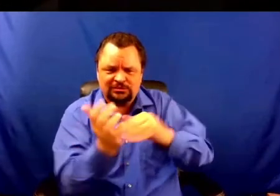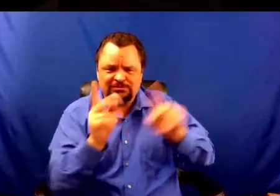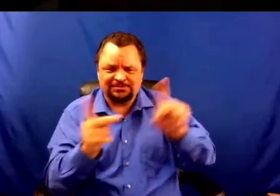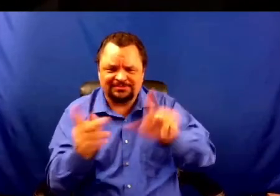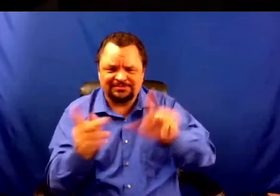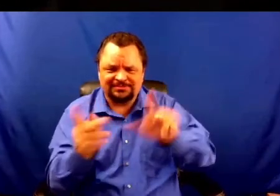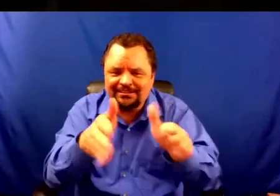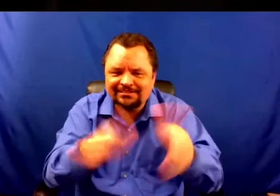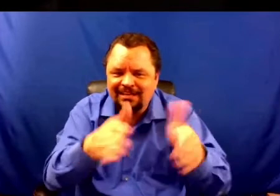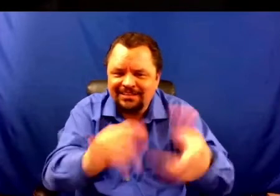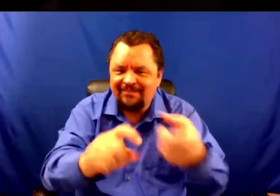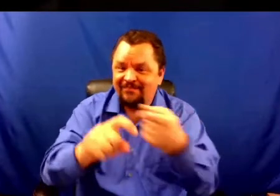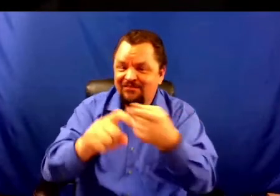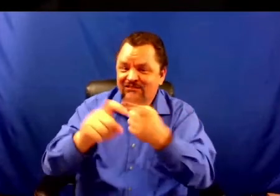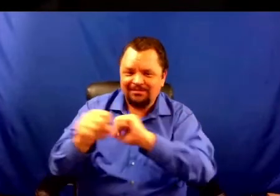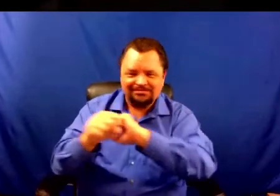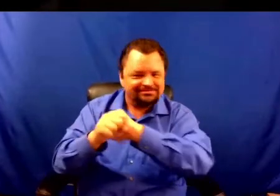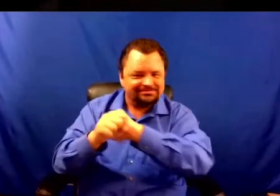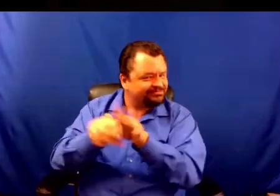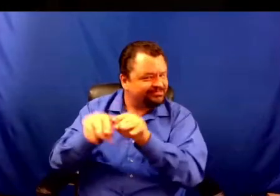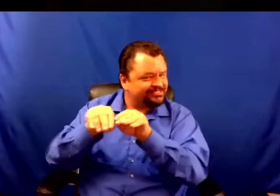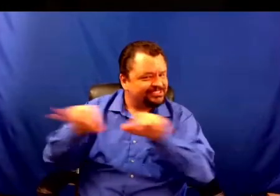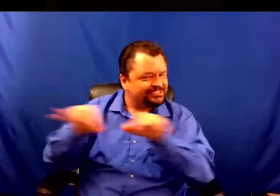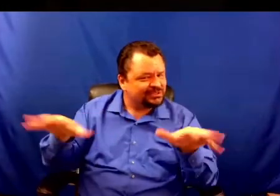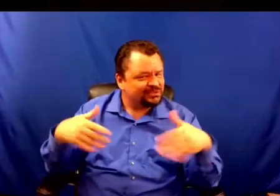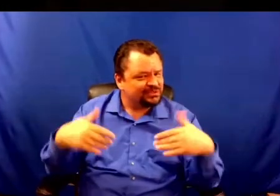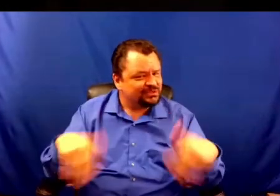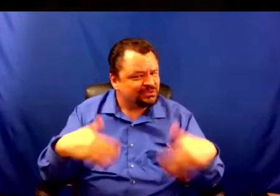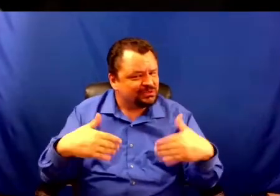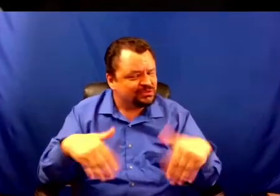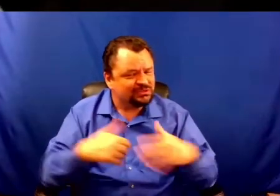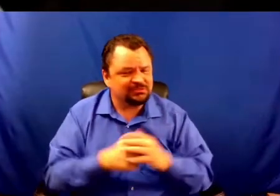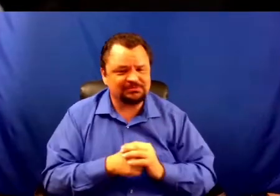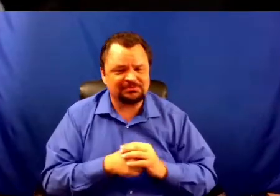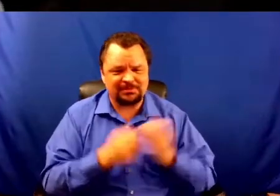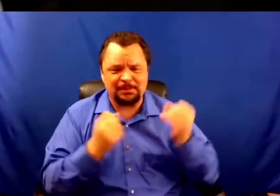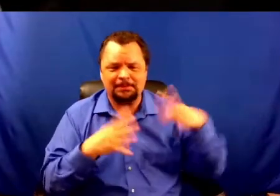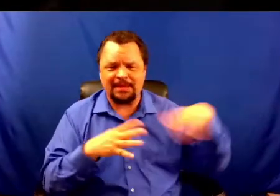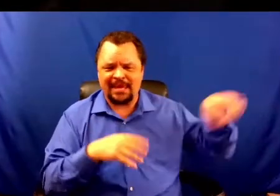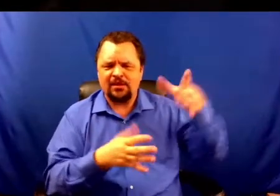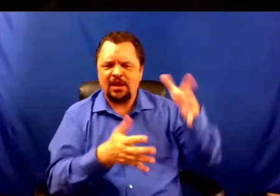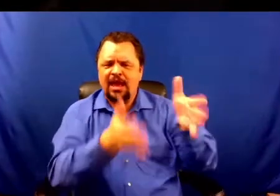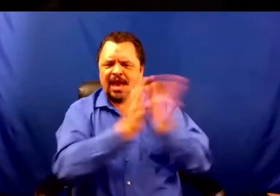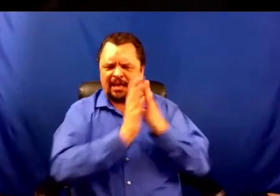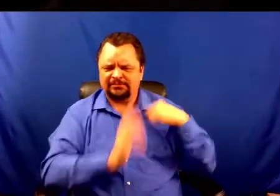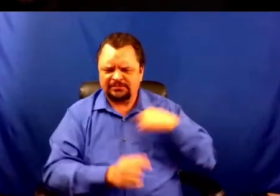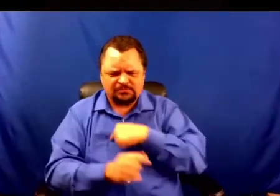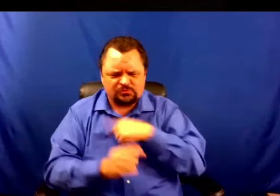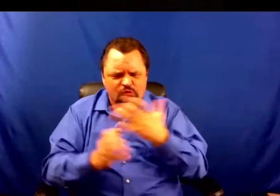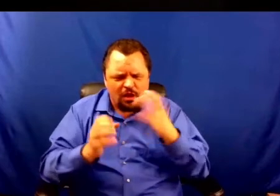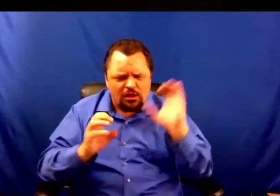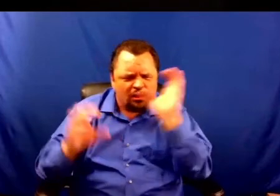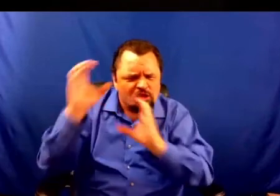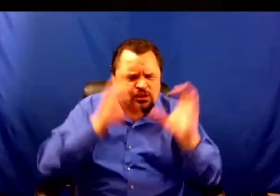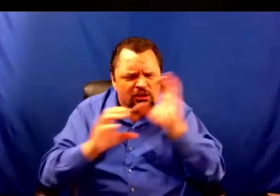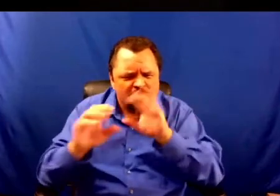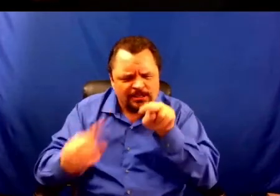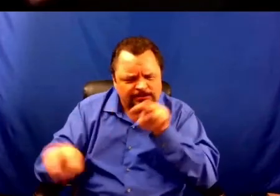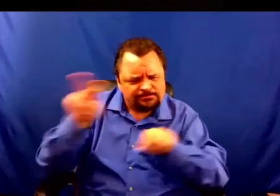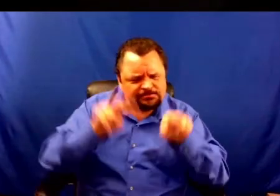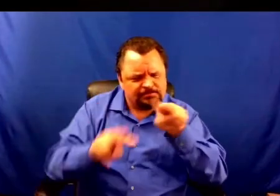of COVID during this pandemic. The other ask that they had is that we truly seek out